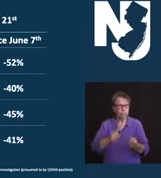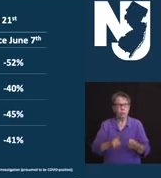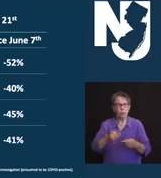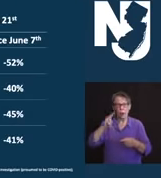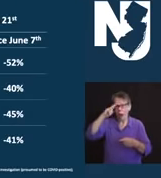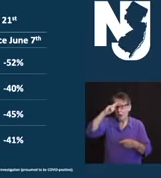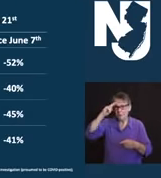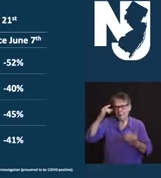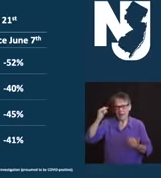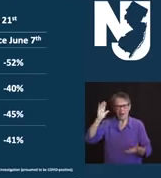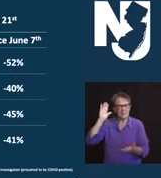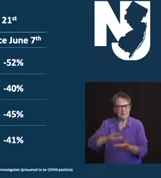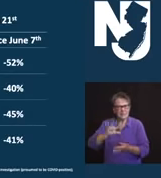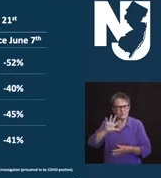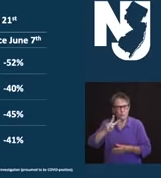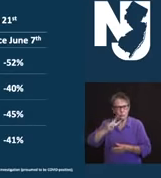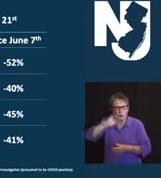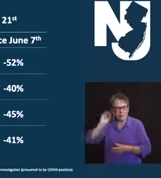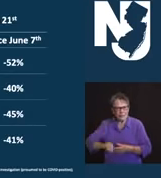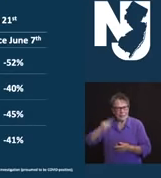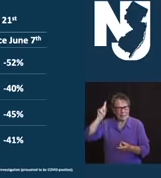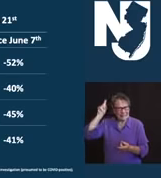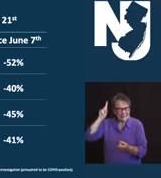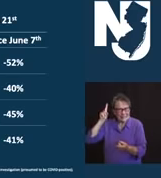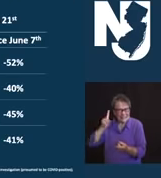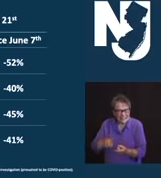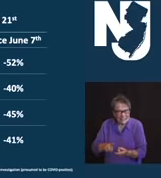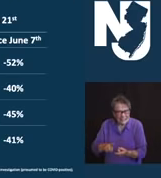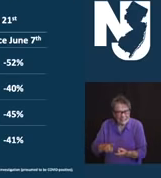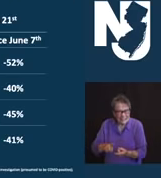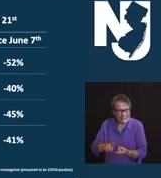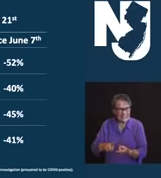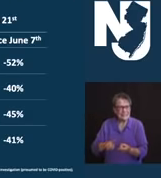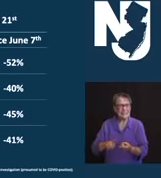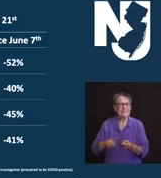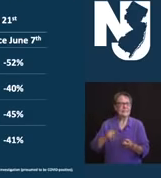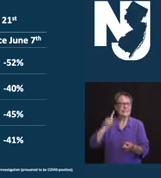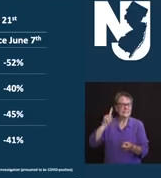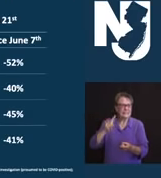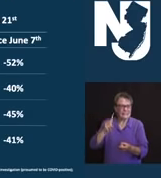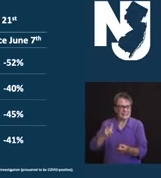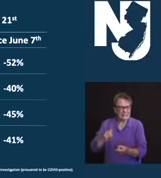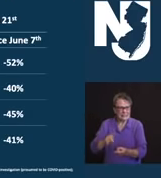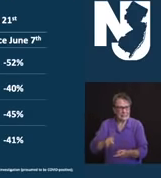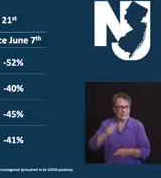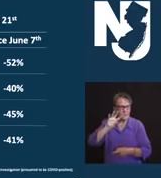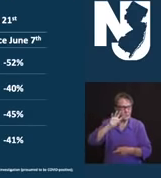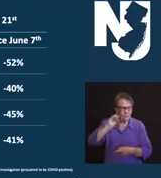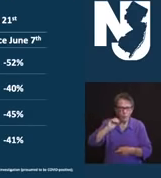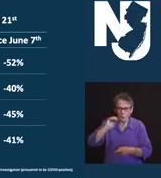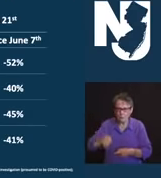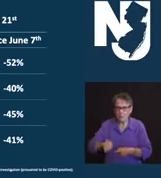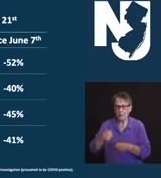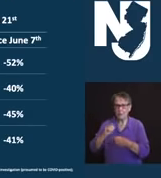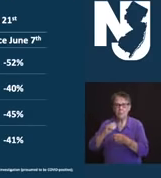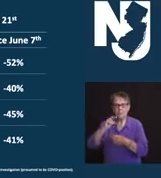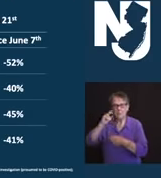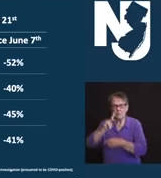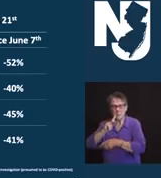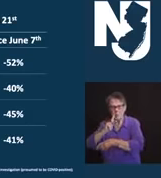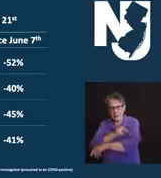We have come down 85% or more since the peak among the key data sets we follow, both new and total